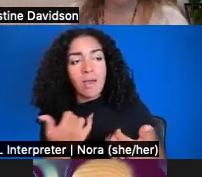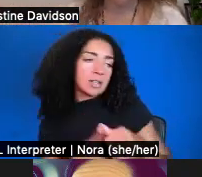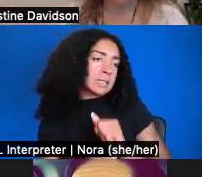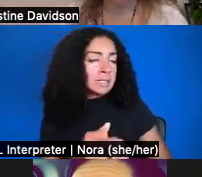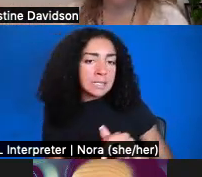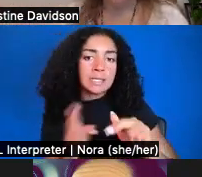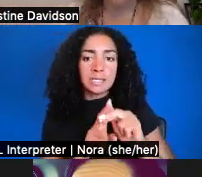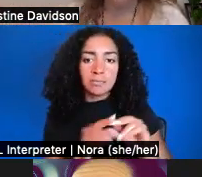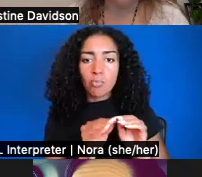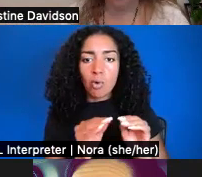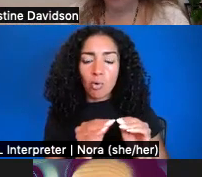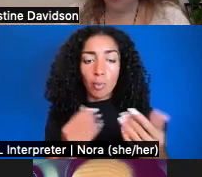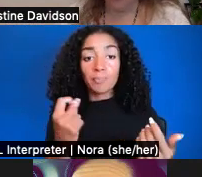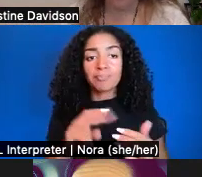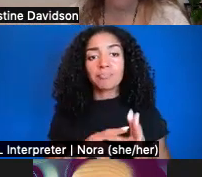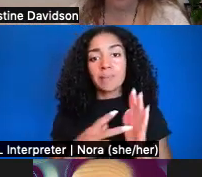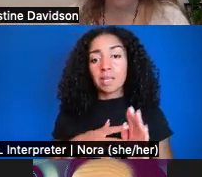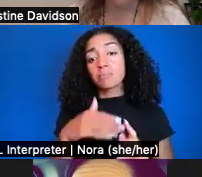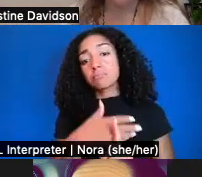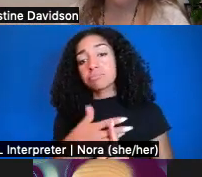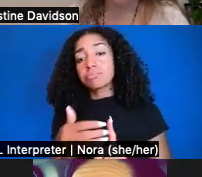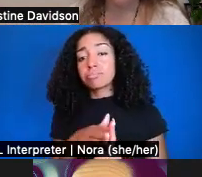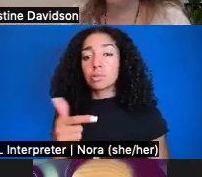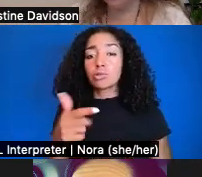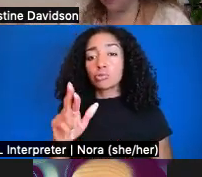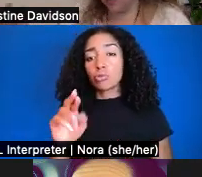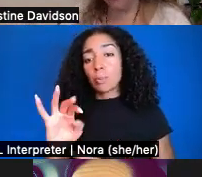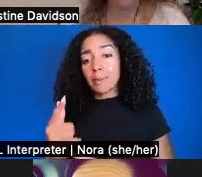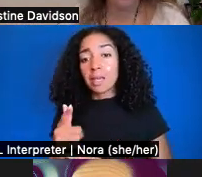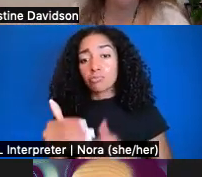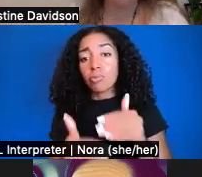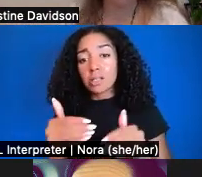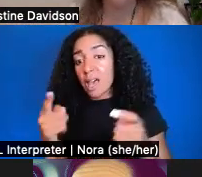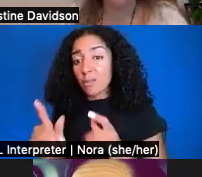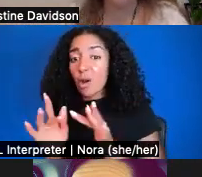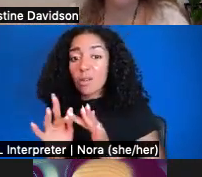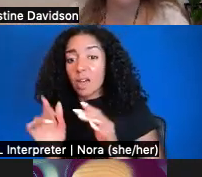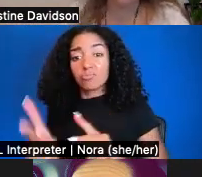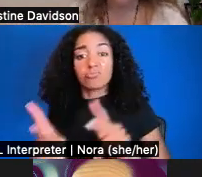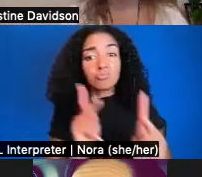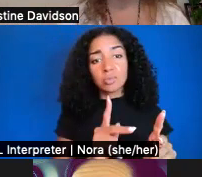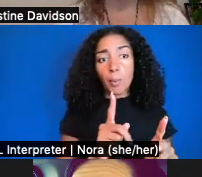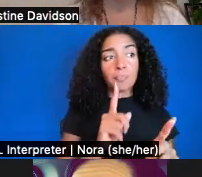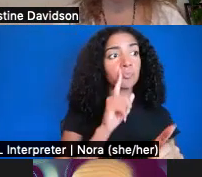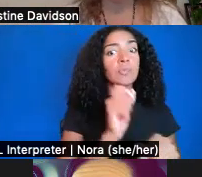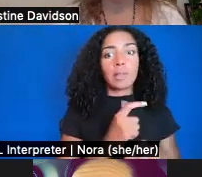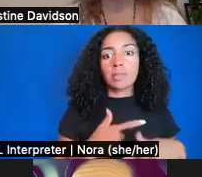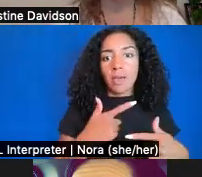process is much the same online, in those virtual spaces as it is in real life with human beings, right?